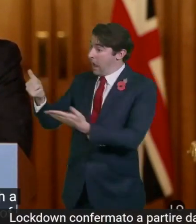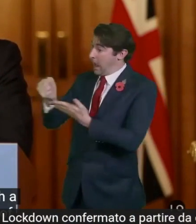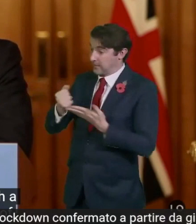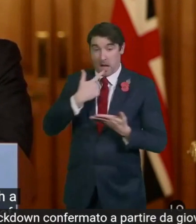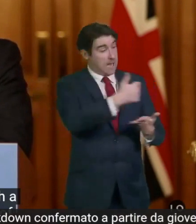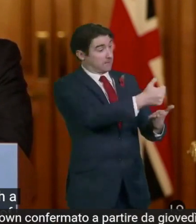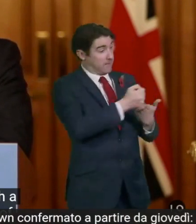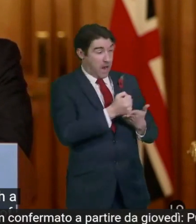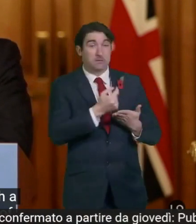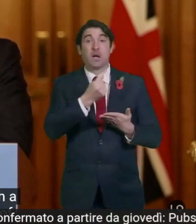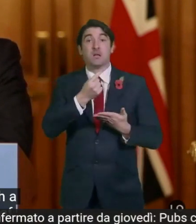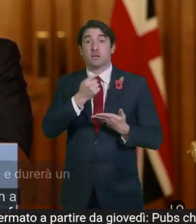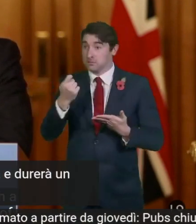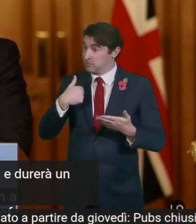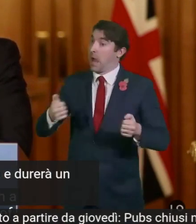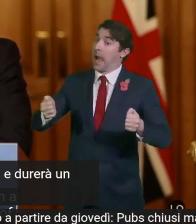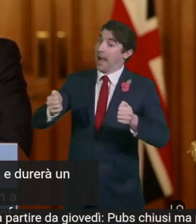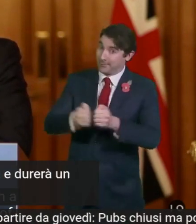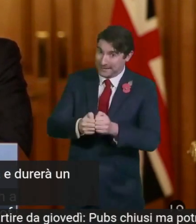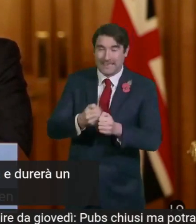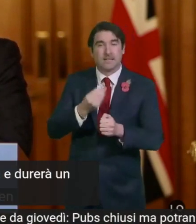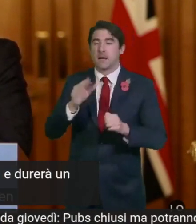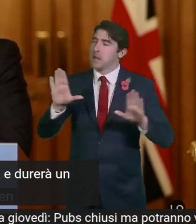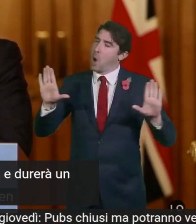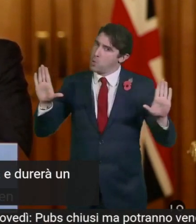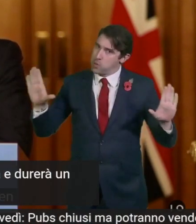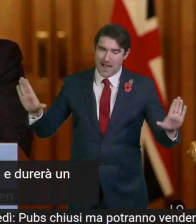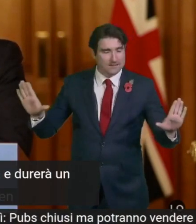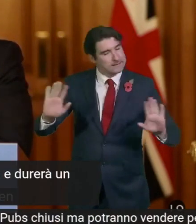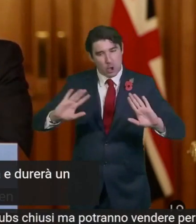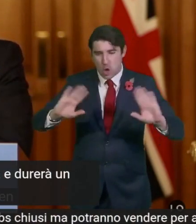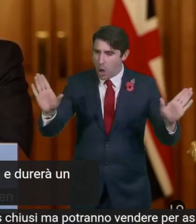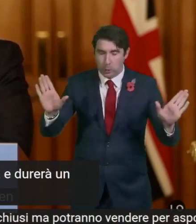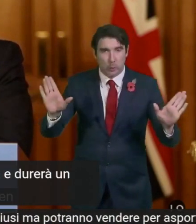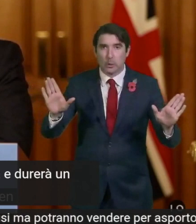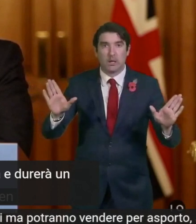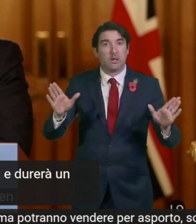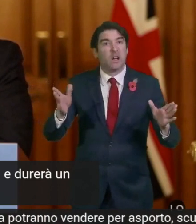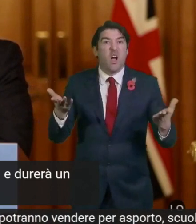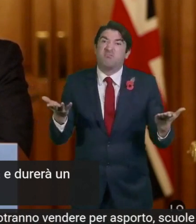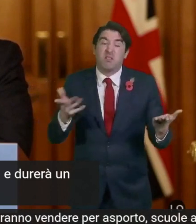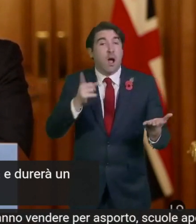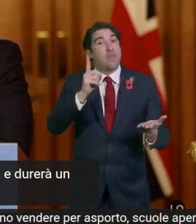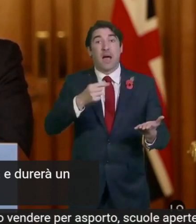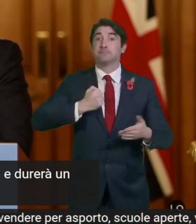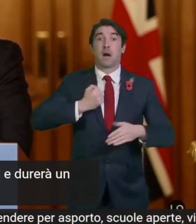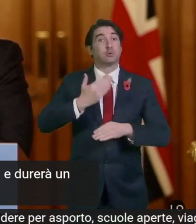you've seen. But we also have to balance that scientific advice with